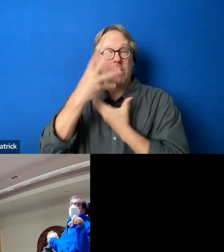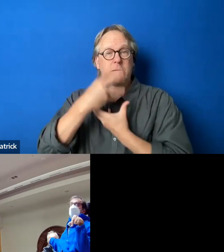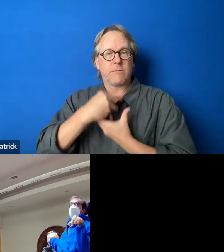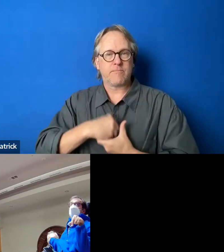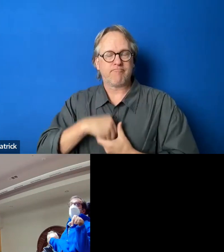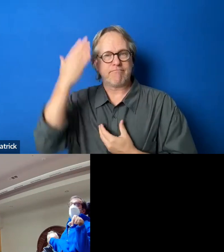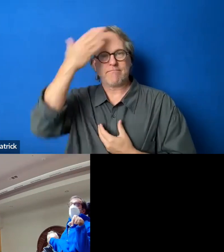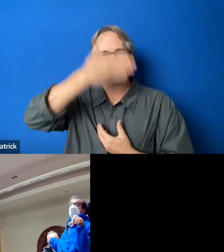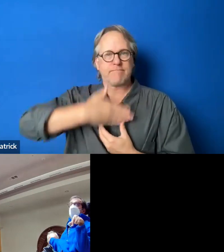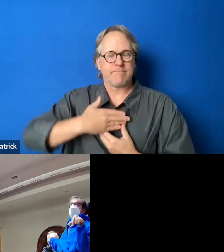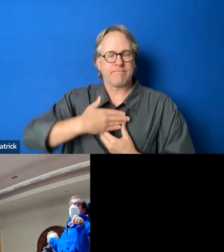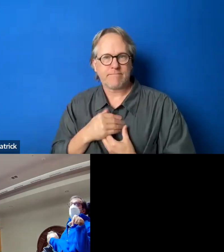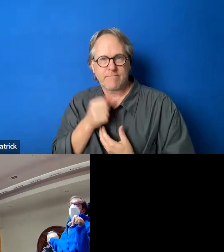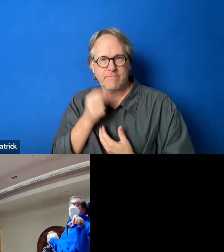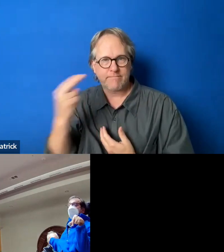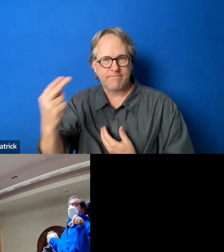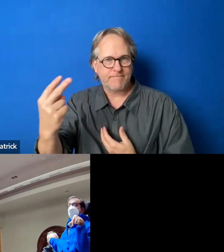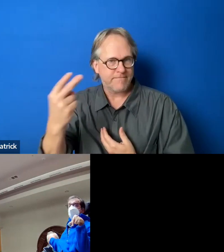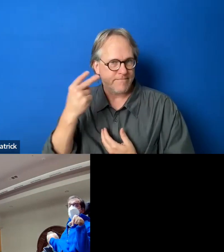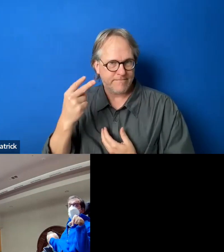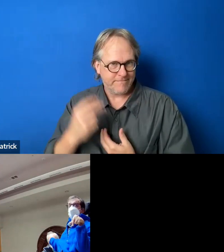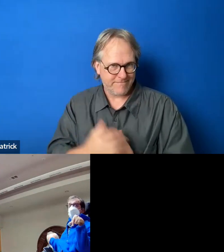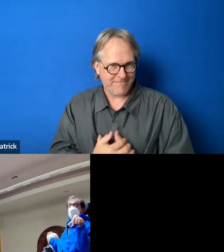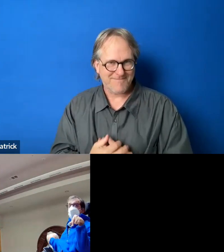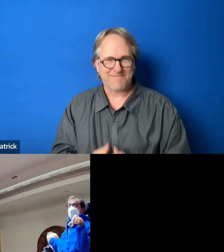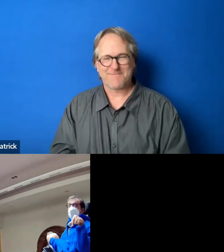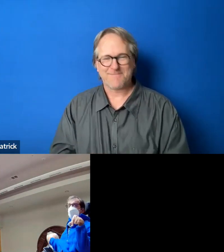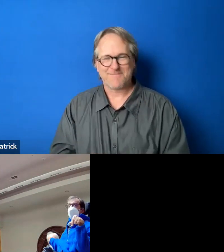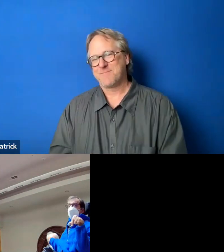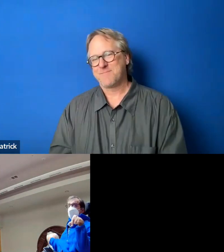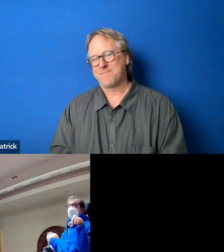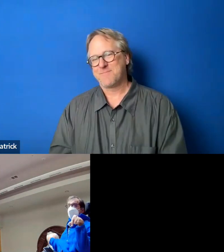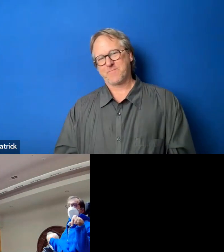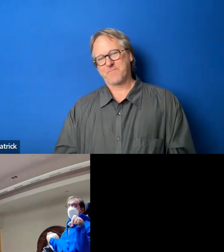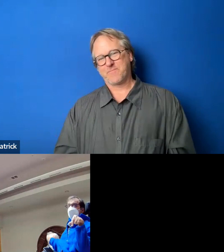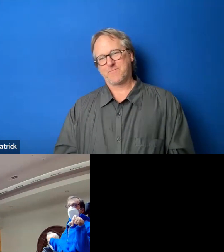How would you all, how